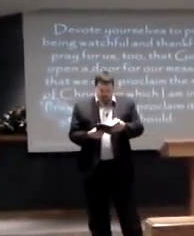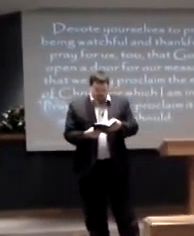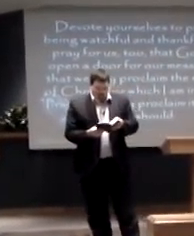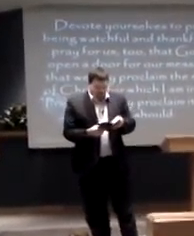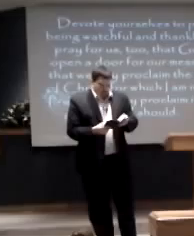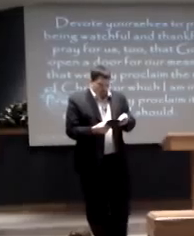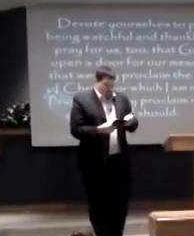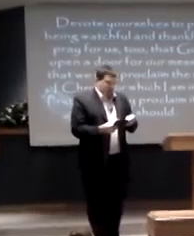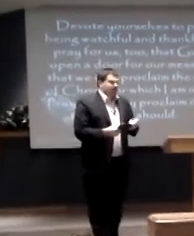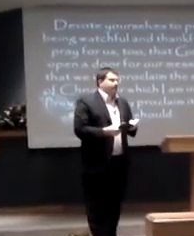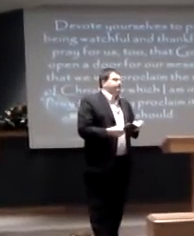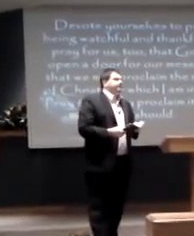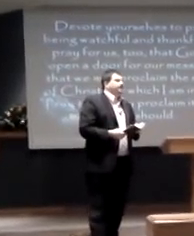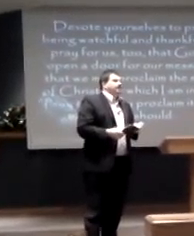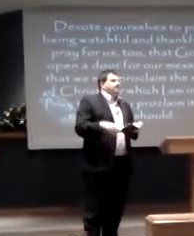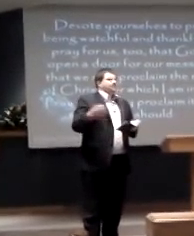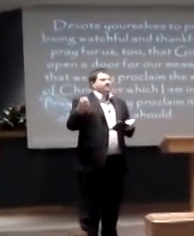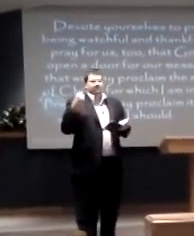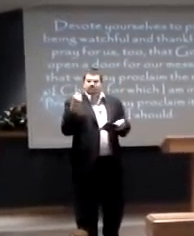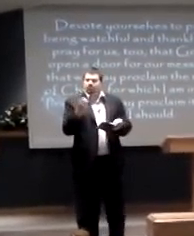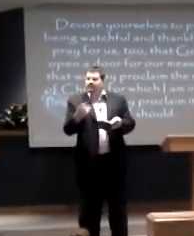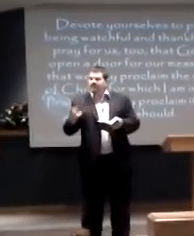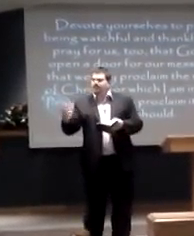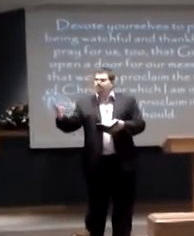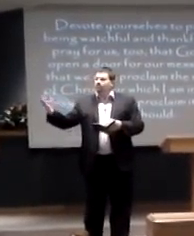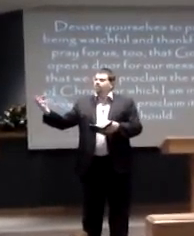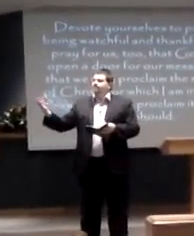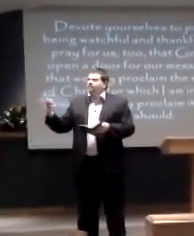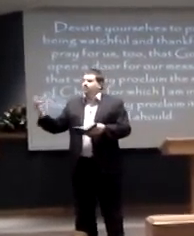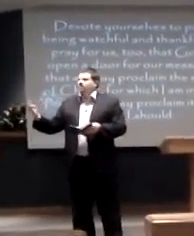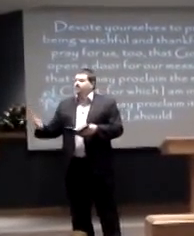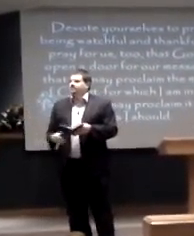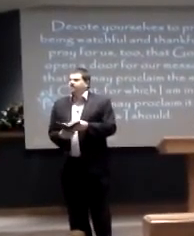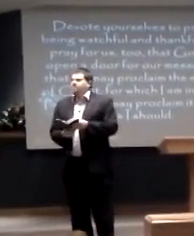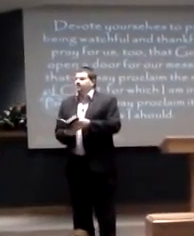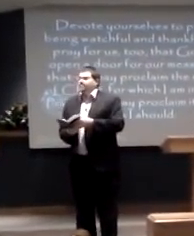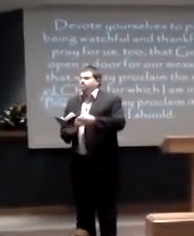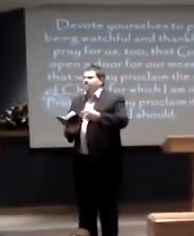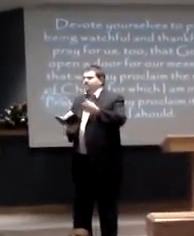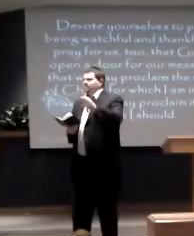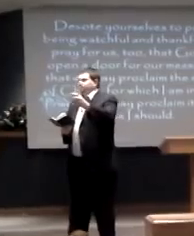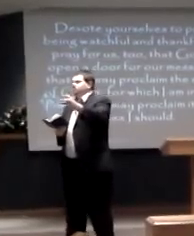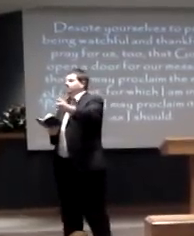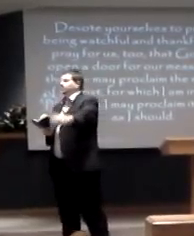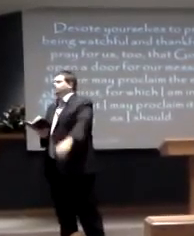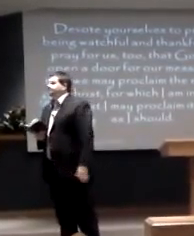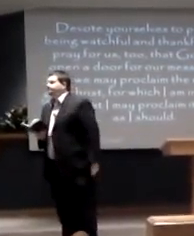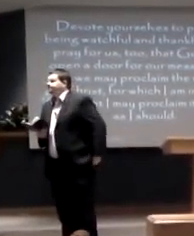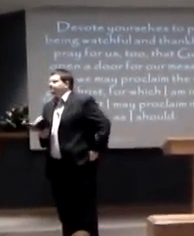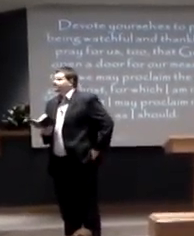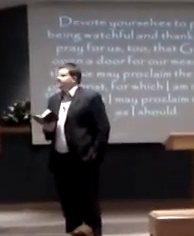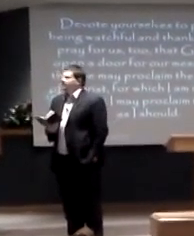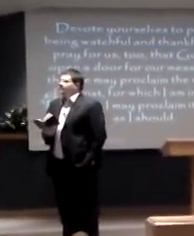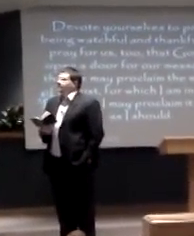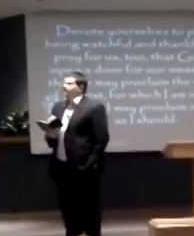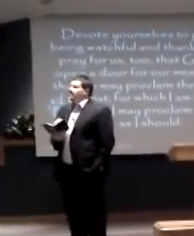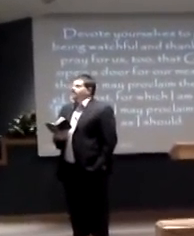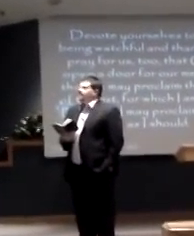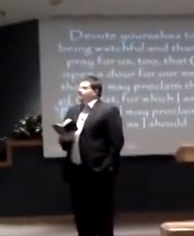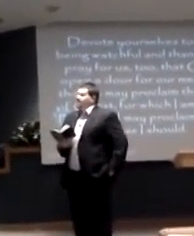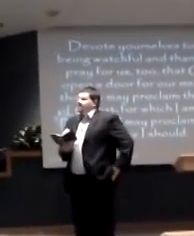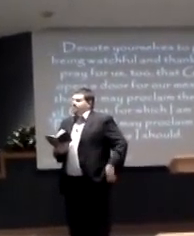that God will open a door for the Word. Sometimes the opening that door for the Word takes place right in your own home.